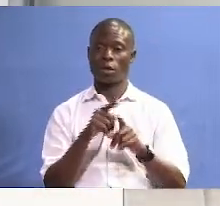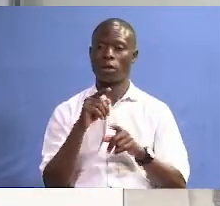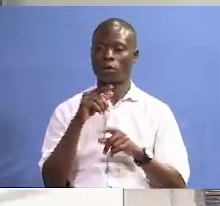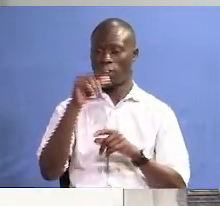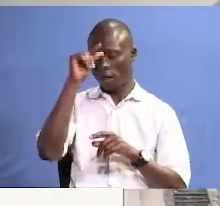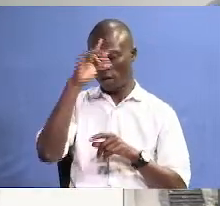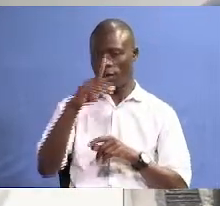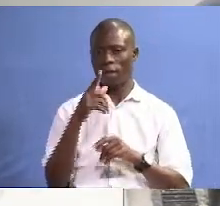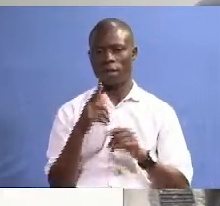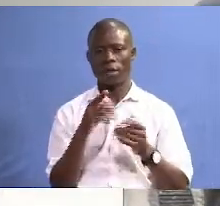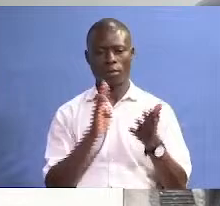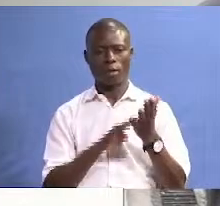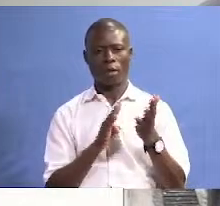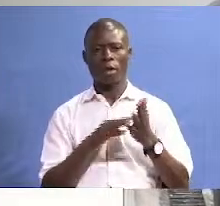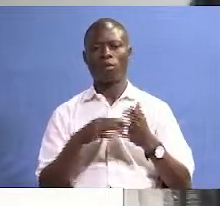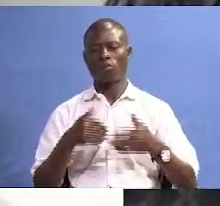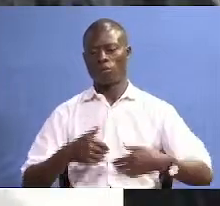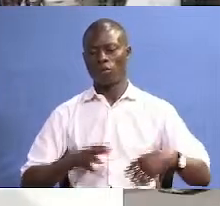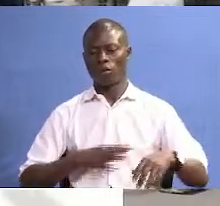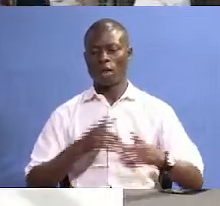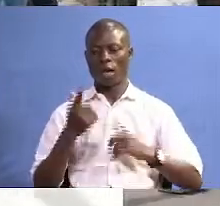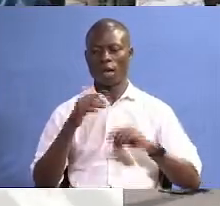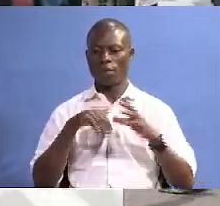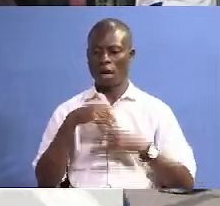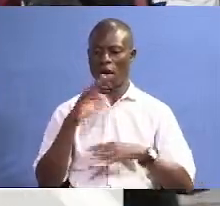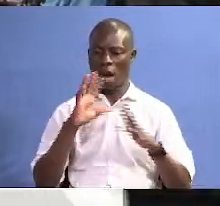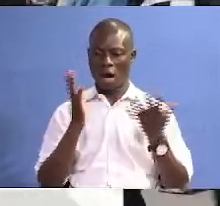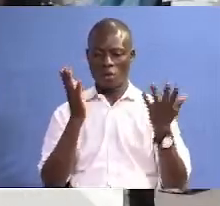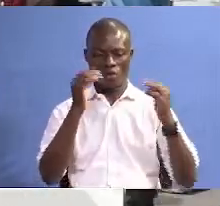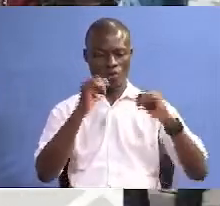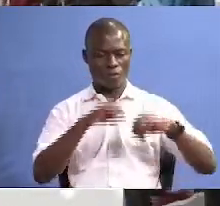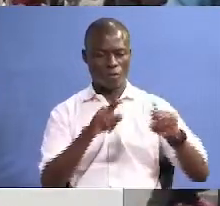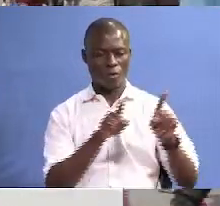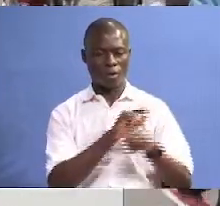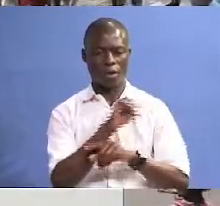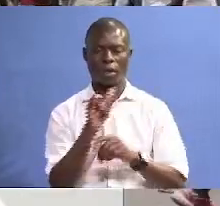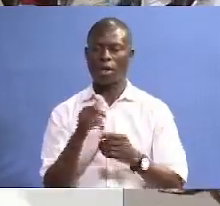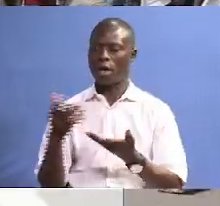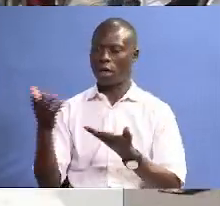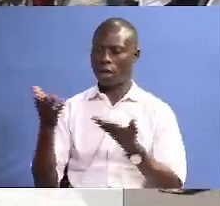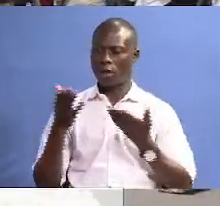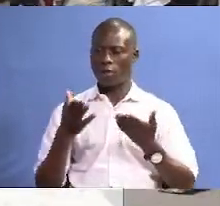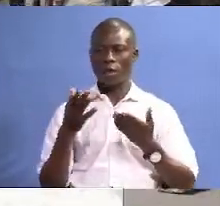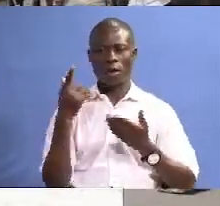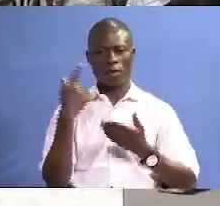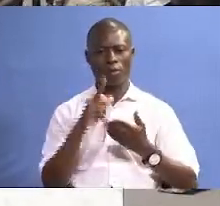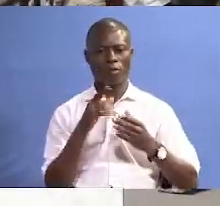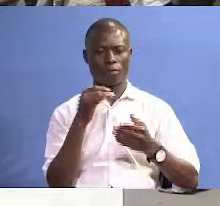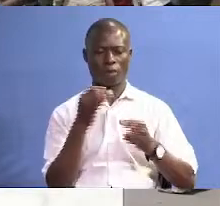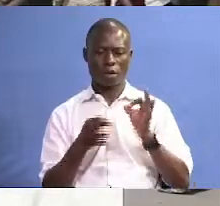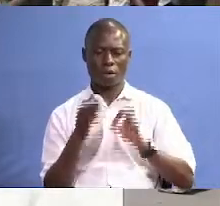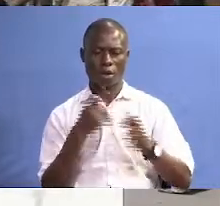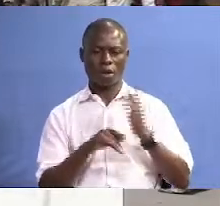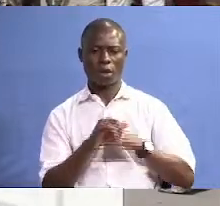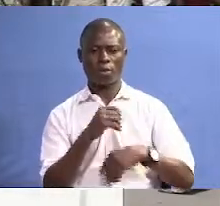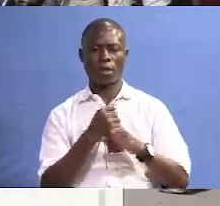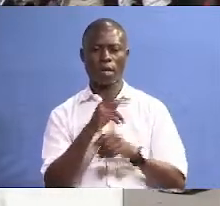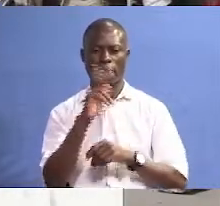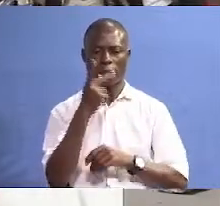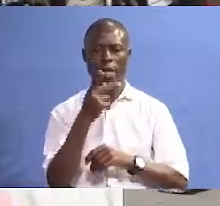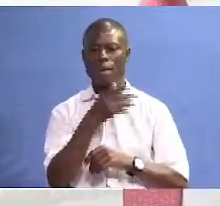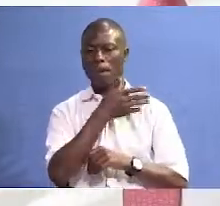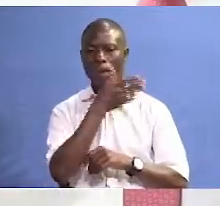the youth for finally coming out to demand accountability, hence bringing an end to injustices in making Kenya a